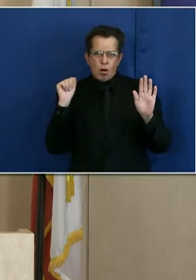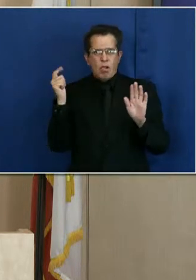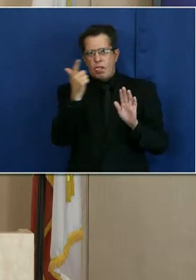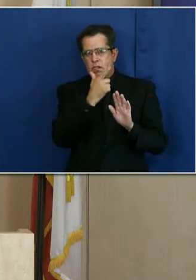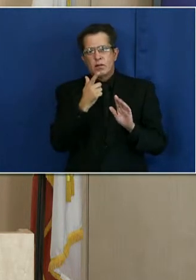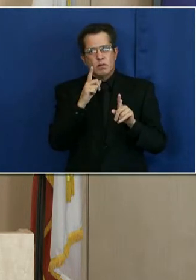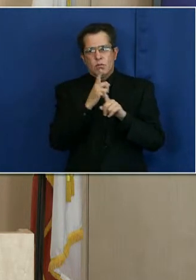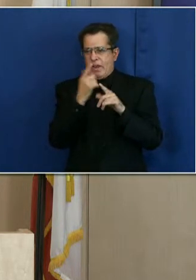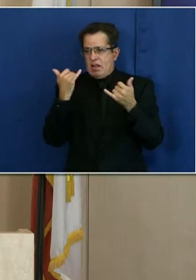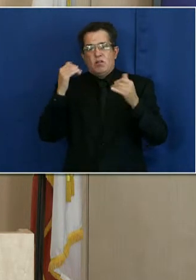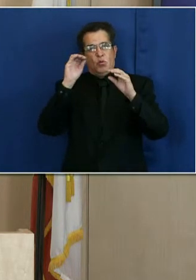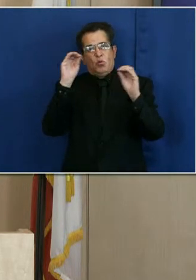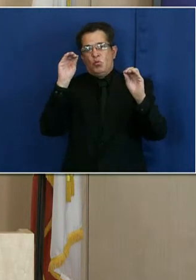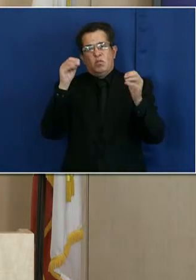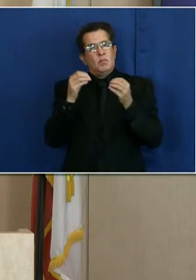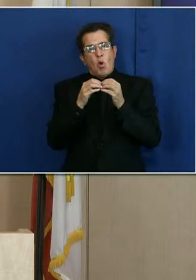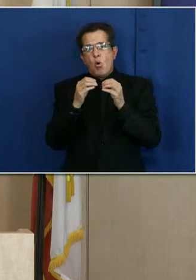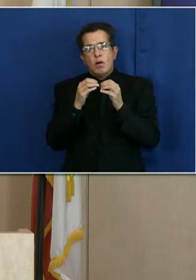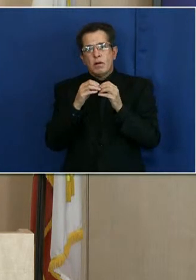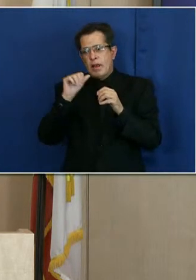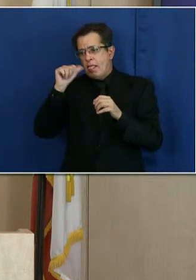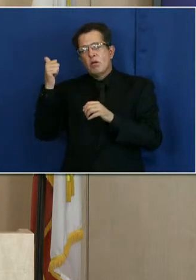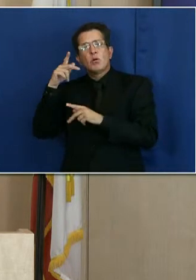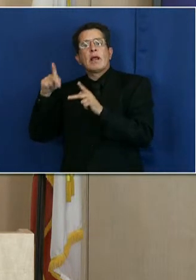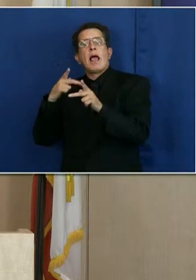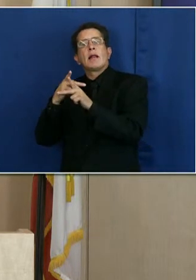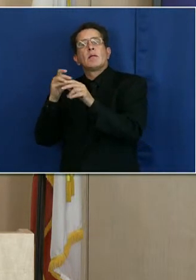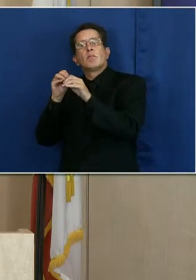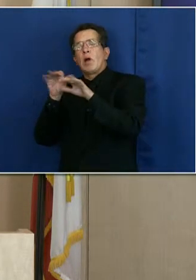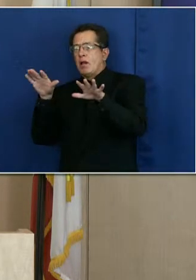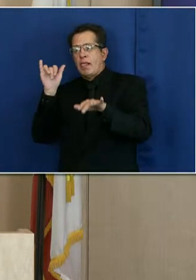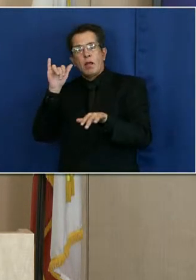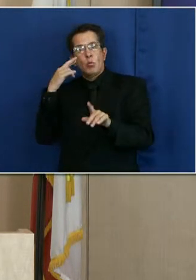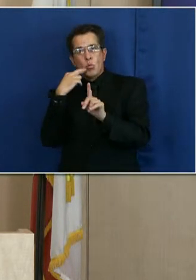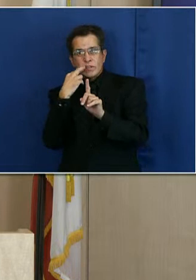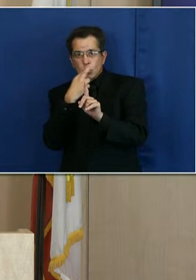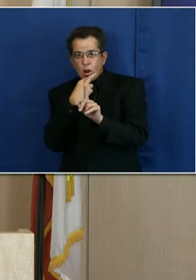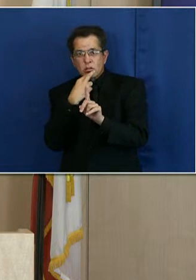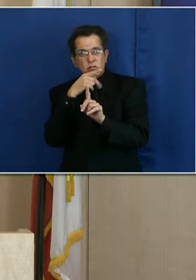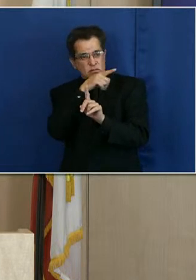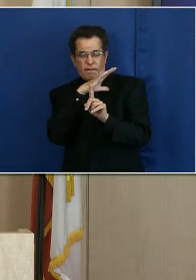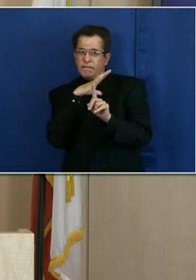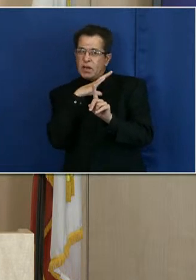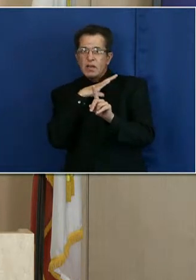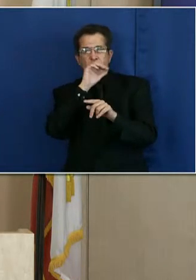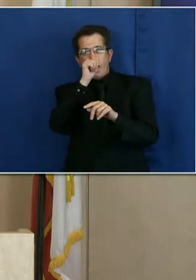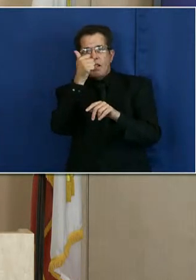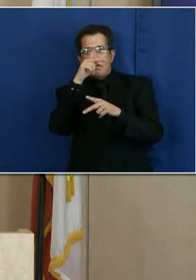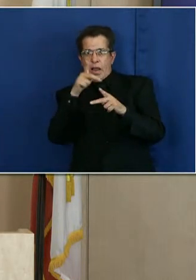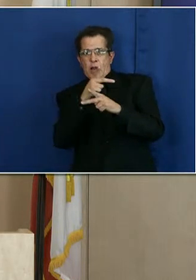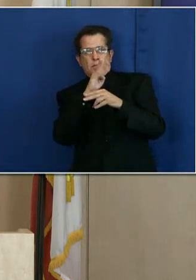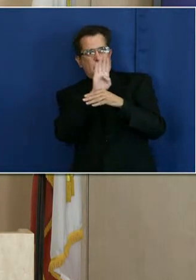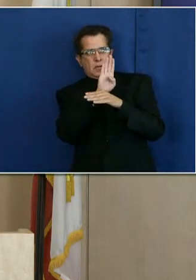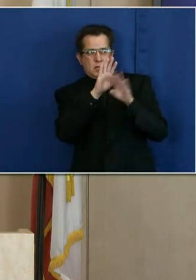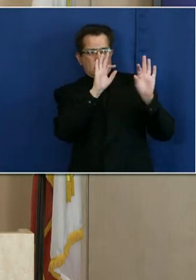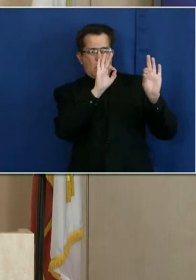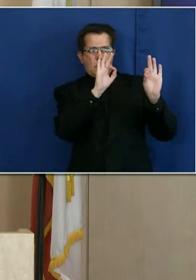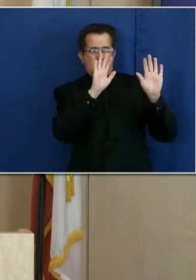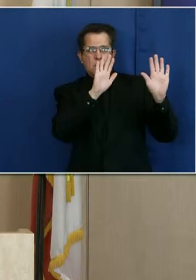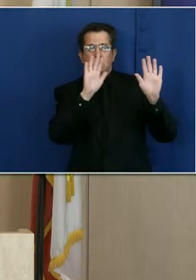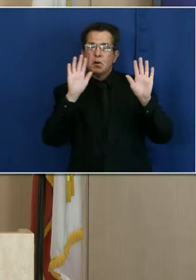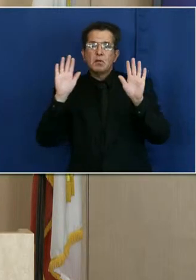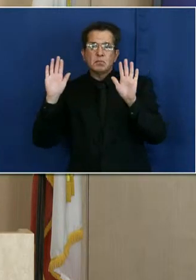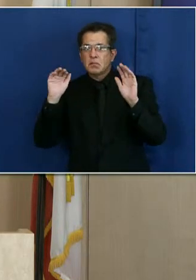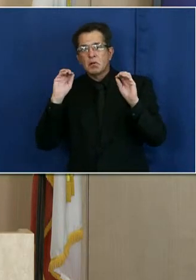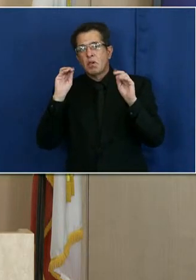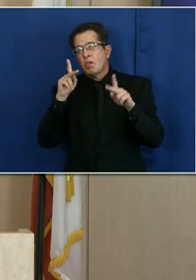any other outbreaks in other settings, such as restaurants or other businesses that are associated with the San Diego